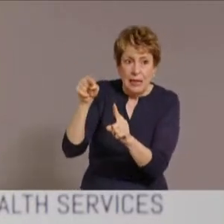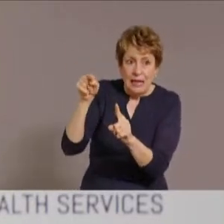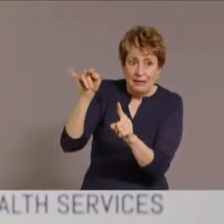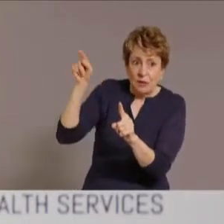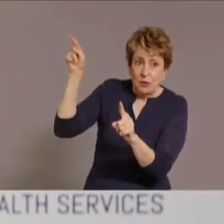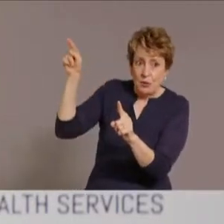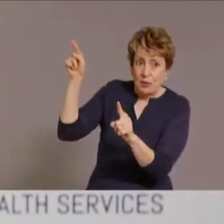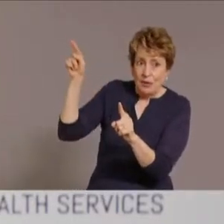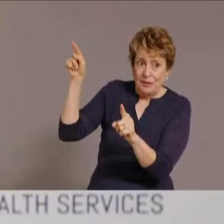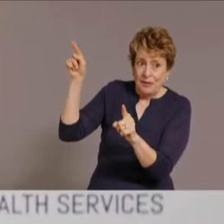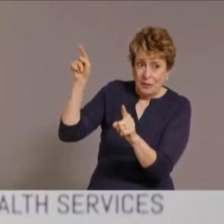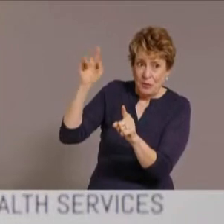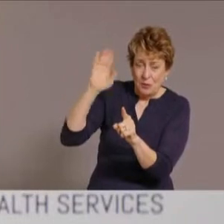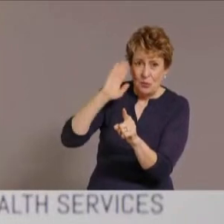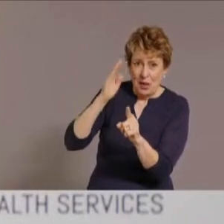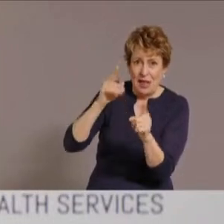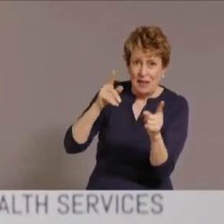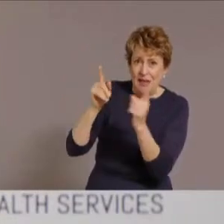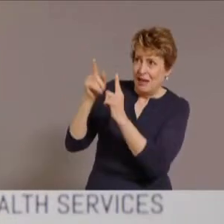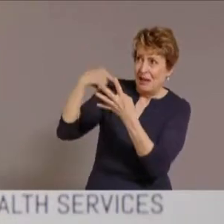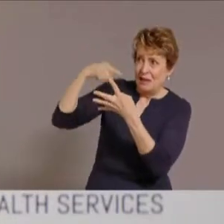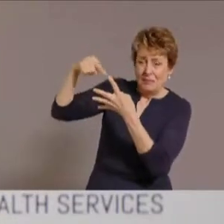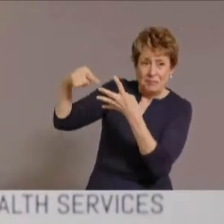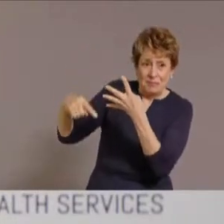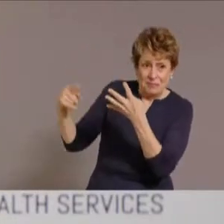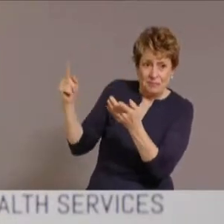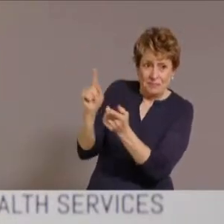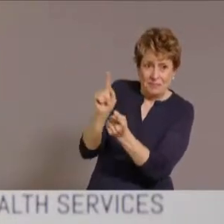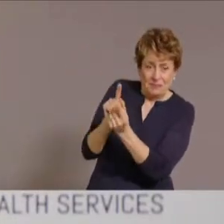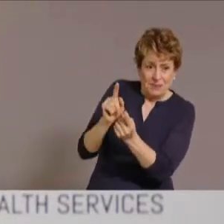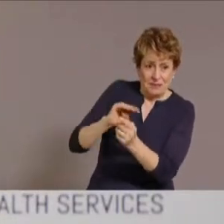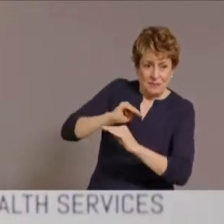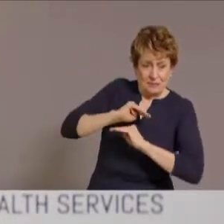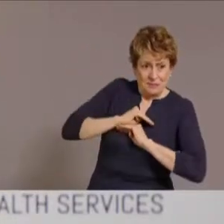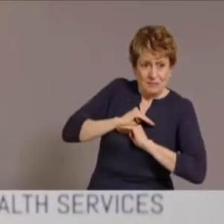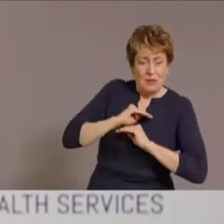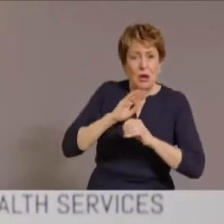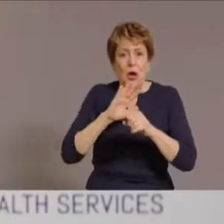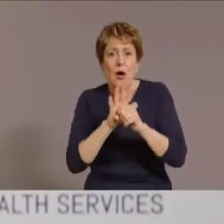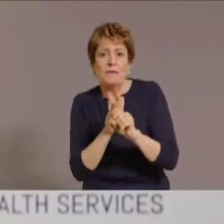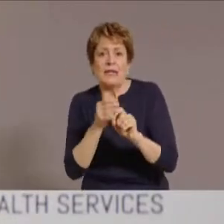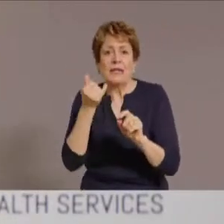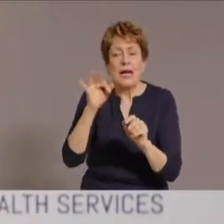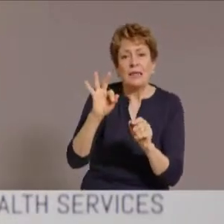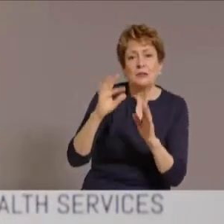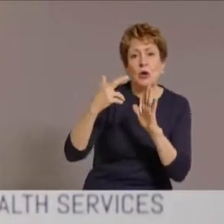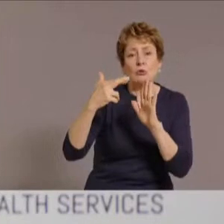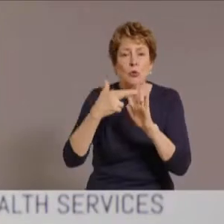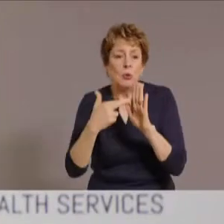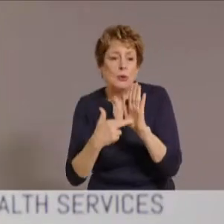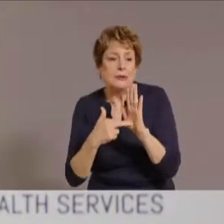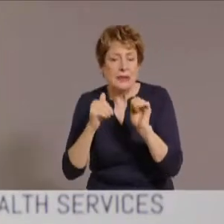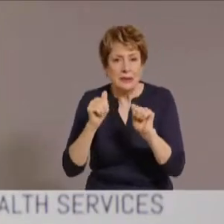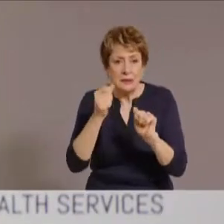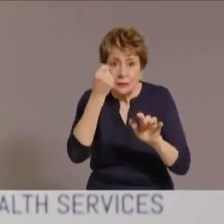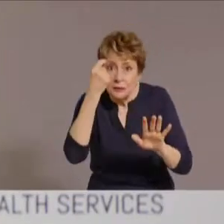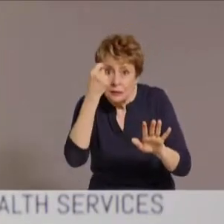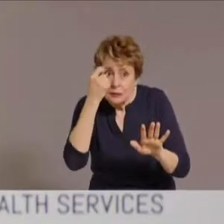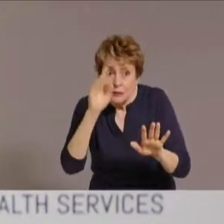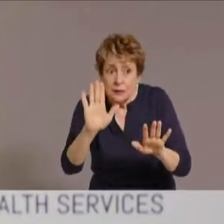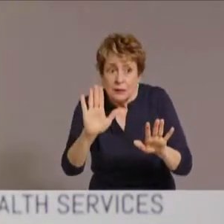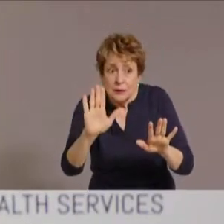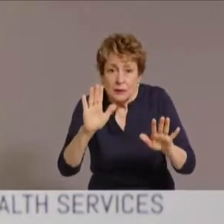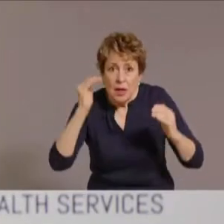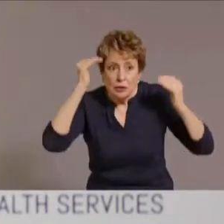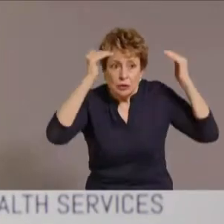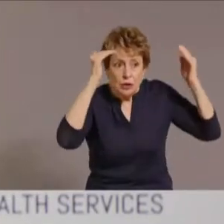onboarded. They just have to show that they know like about the COVID-19 vaccine and that. But we need adult providers to get onboarded.